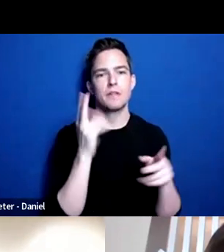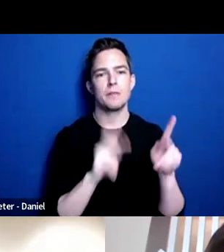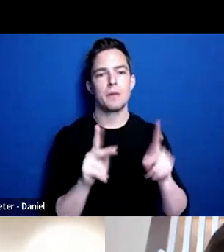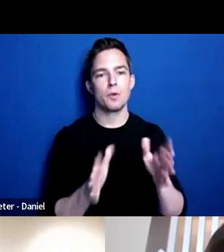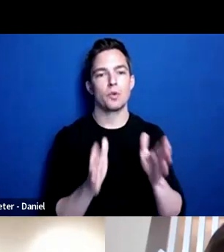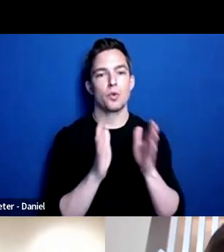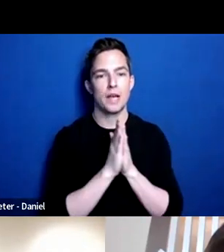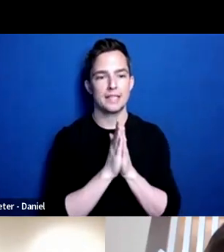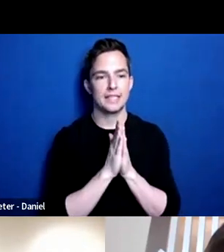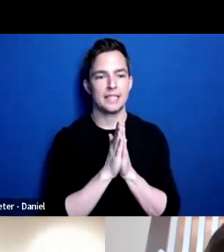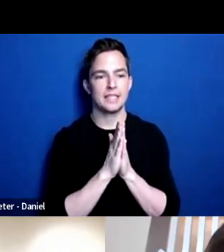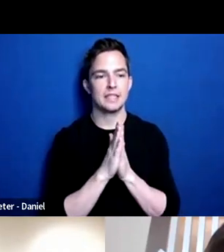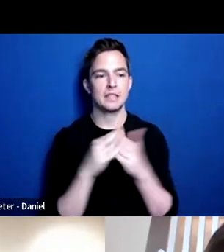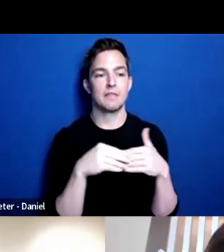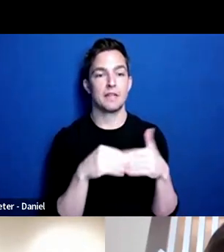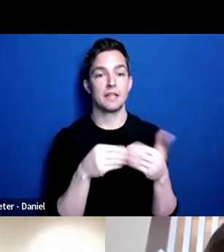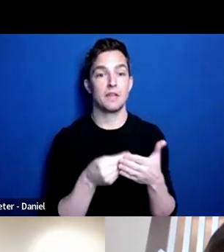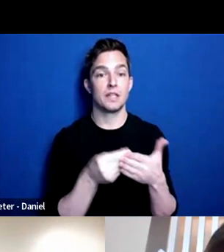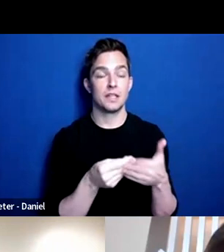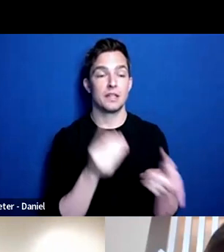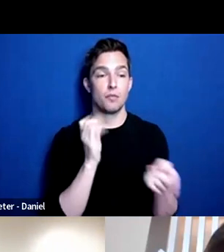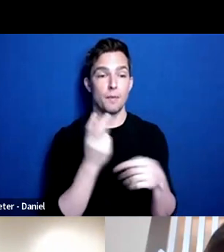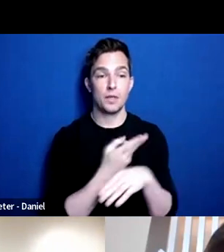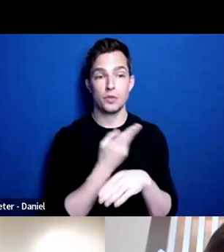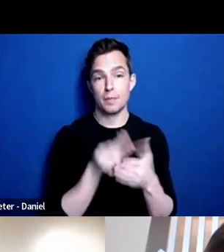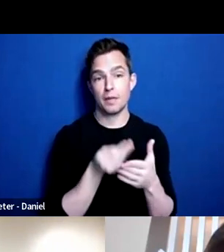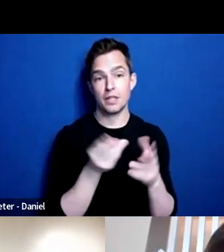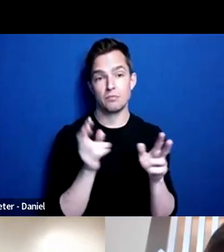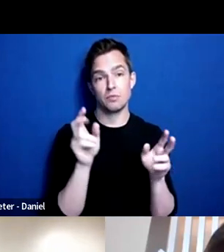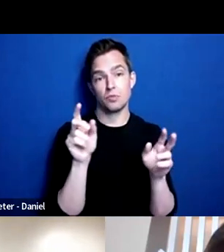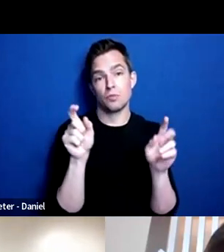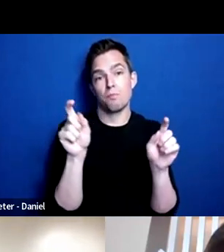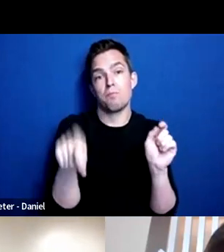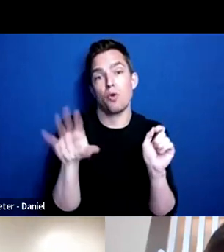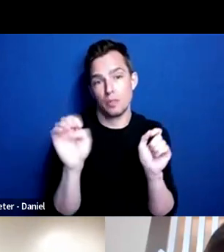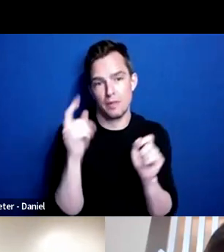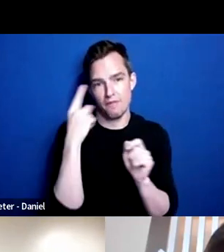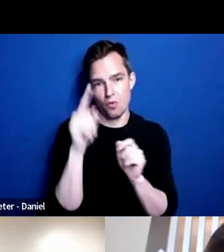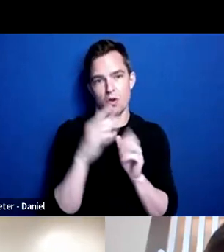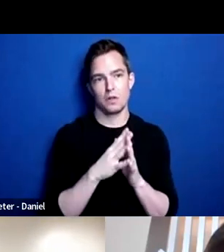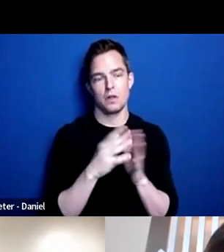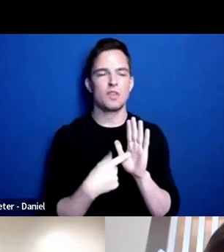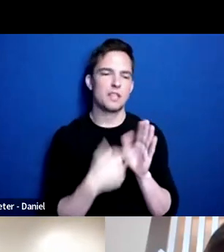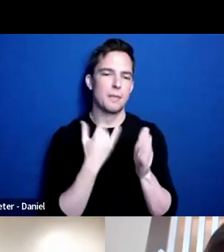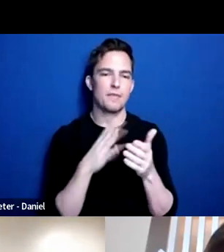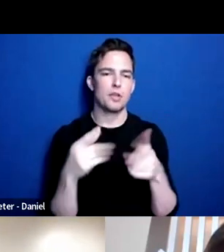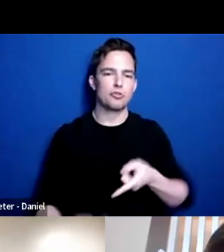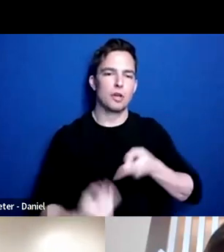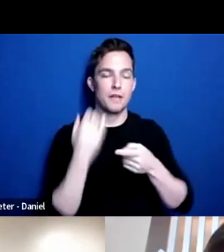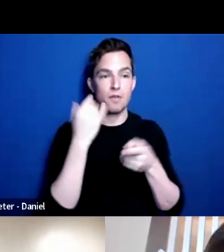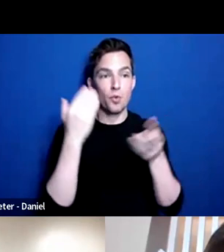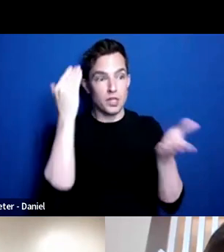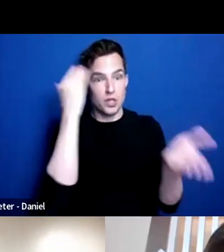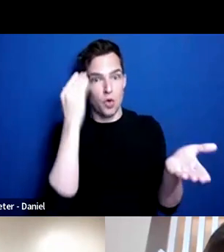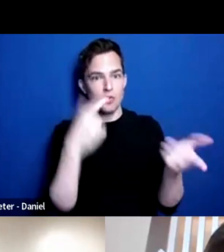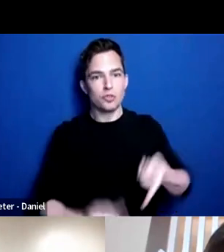requesting the flex funding would be using the money for what it's supposed to be for. For example, if they're known to be struggling with